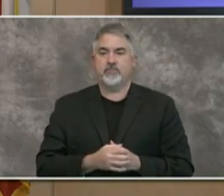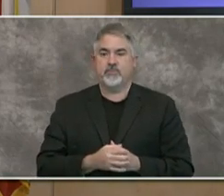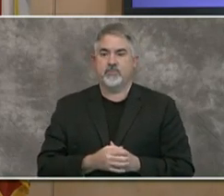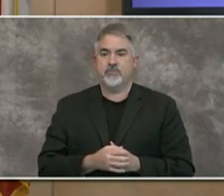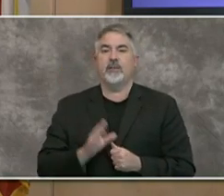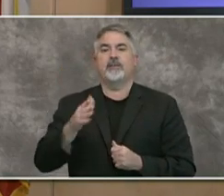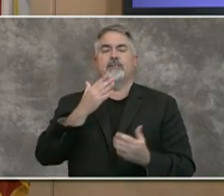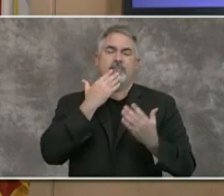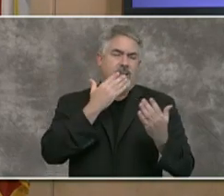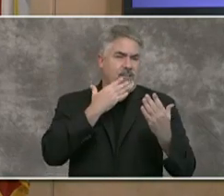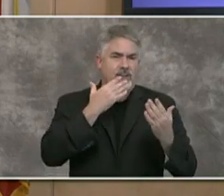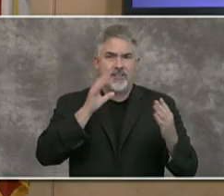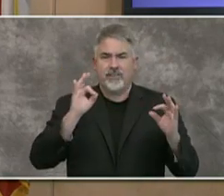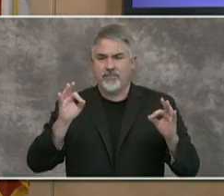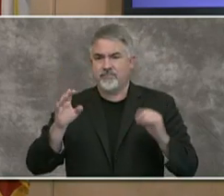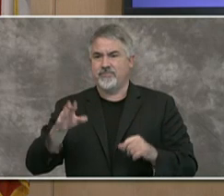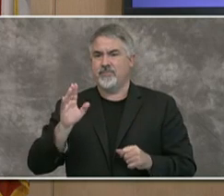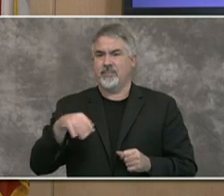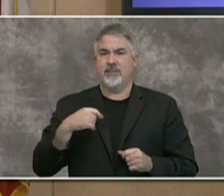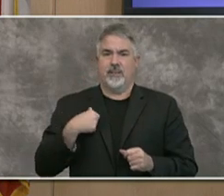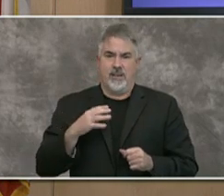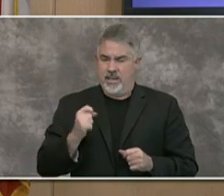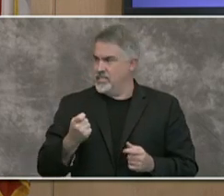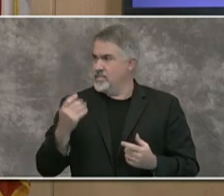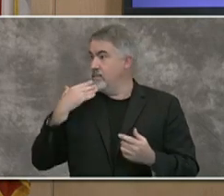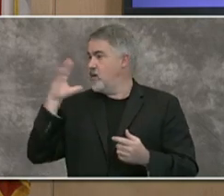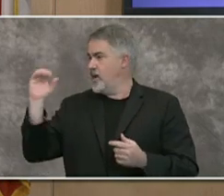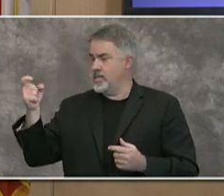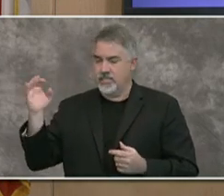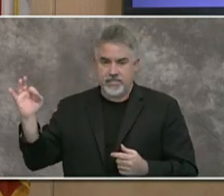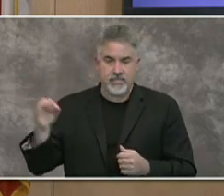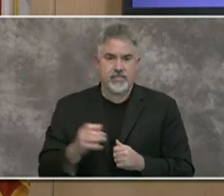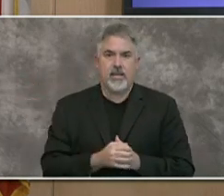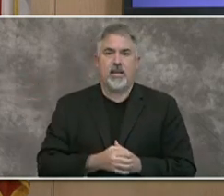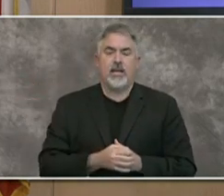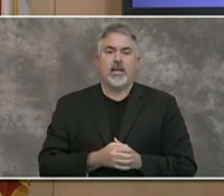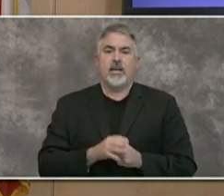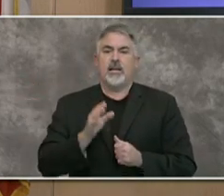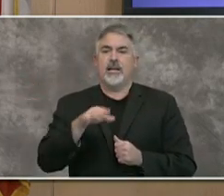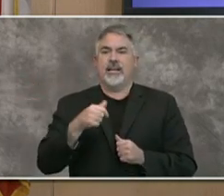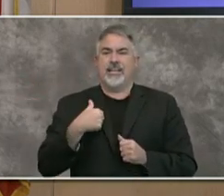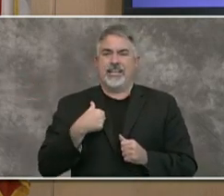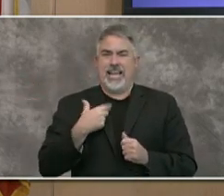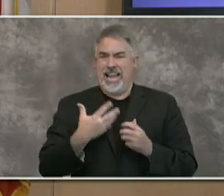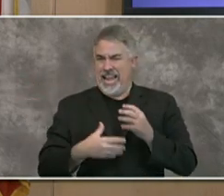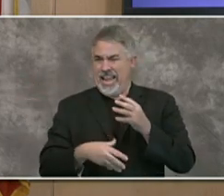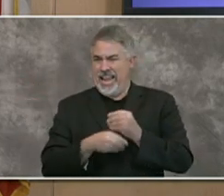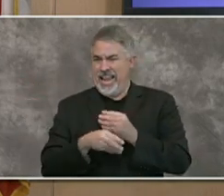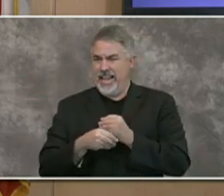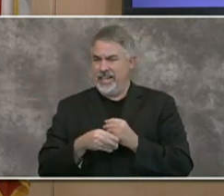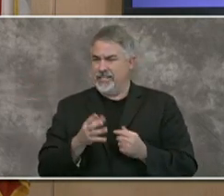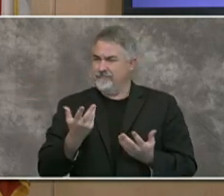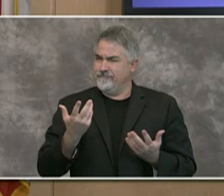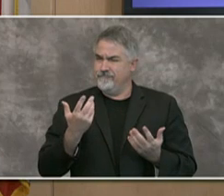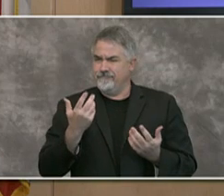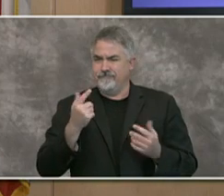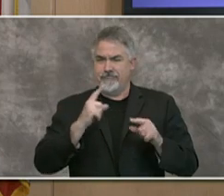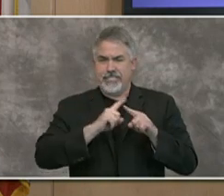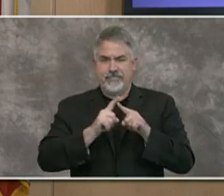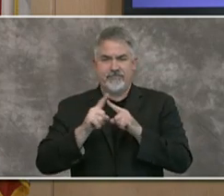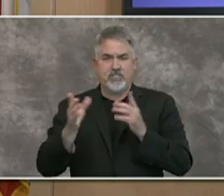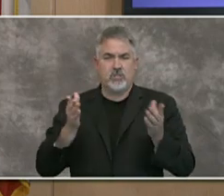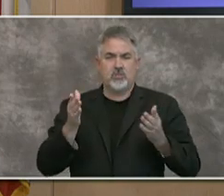Thank you, Supervisor Cox. In addition to the resources that are available via the county and via our